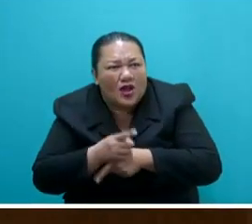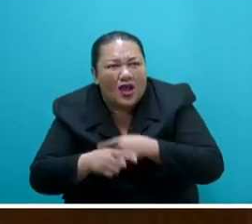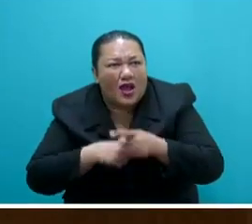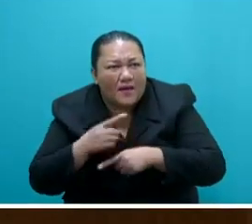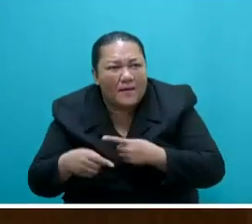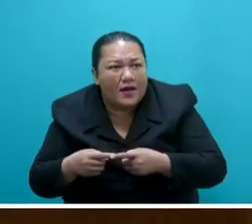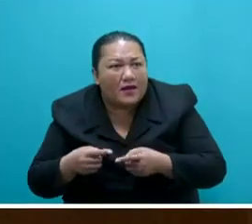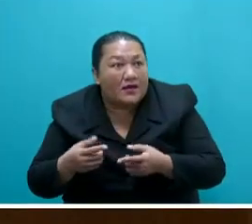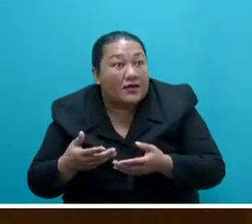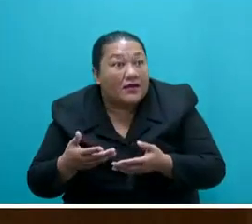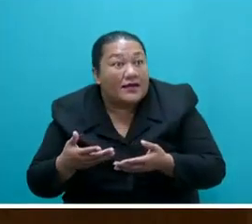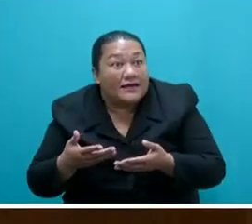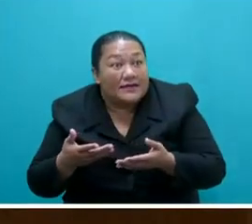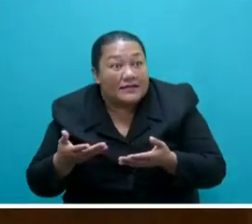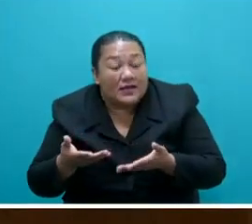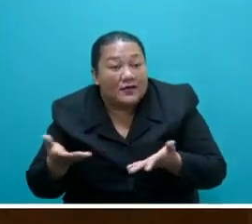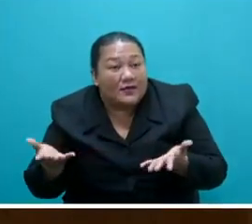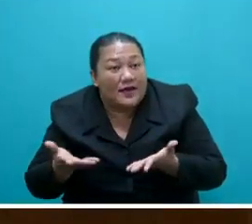Where is their fury?